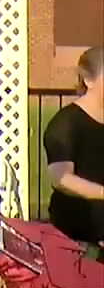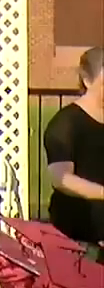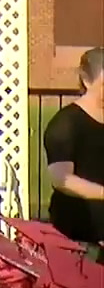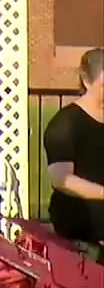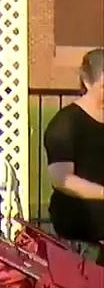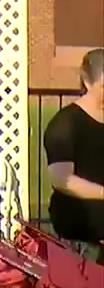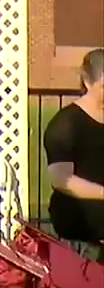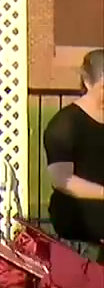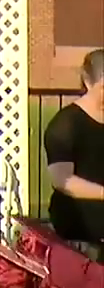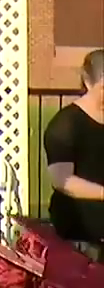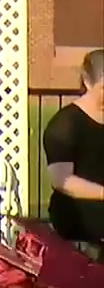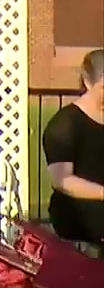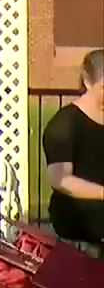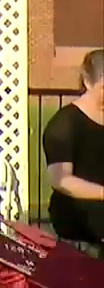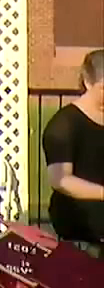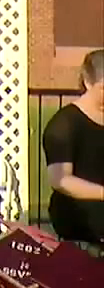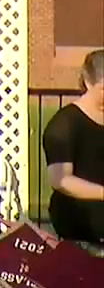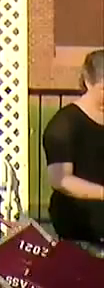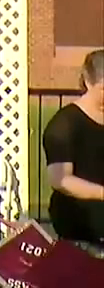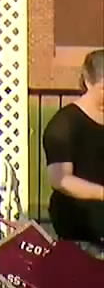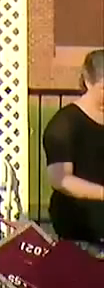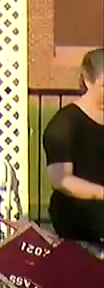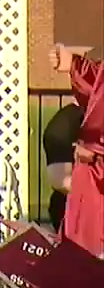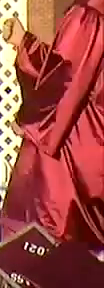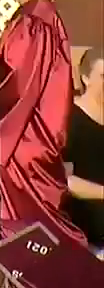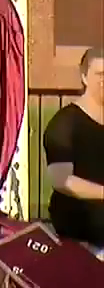Tyler Cameron Fairchild.